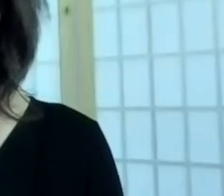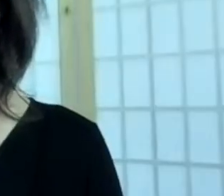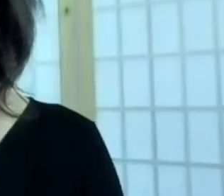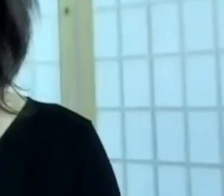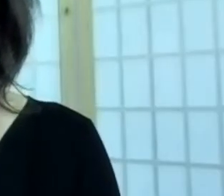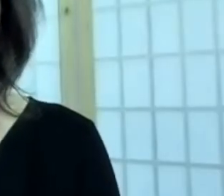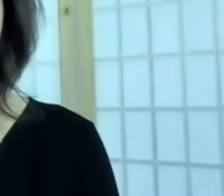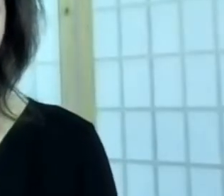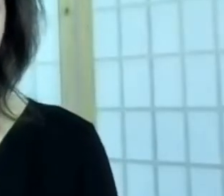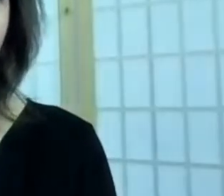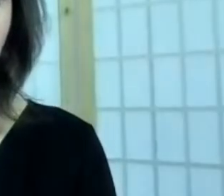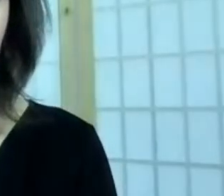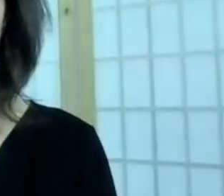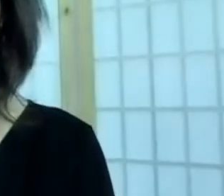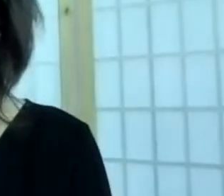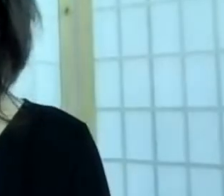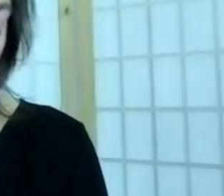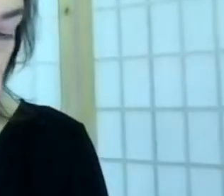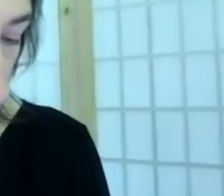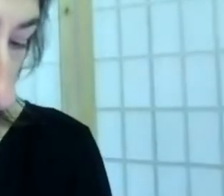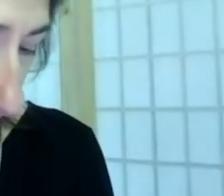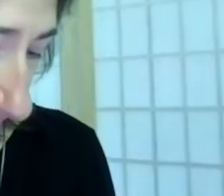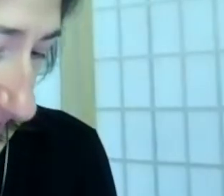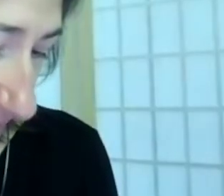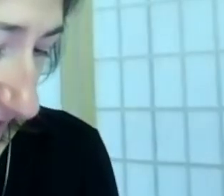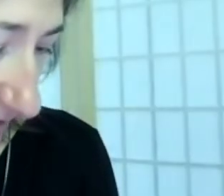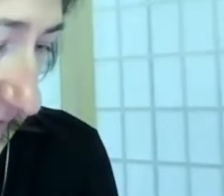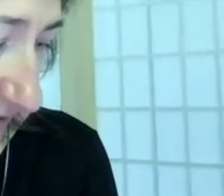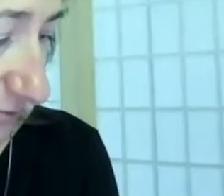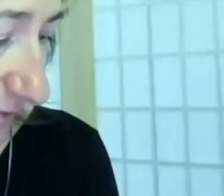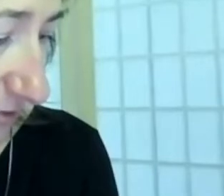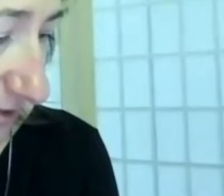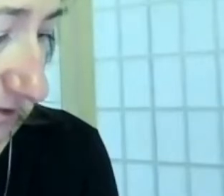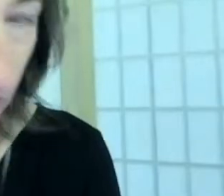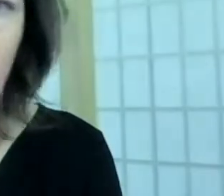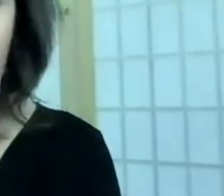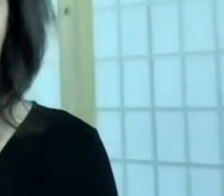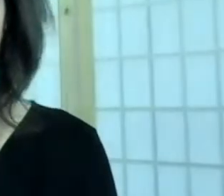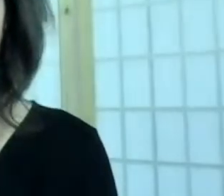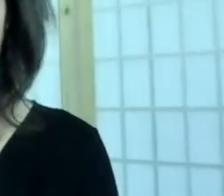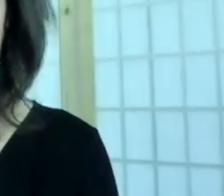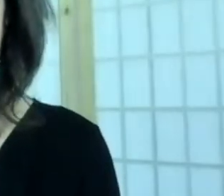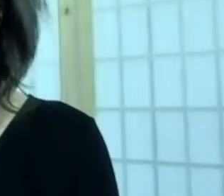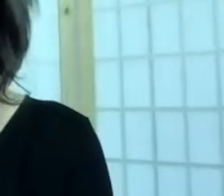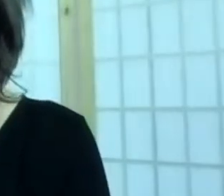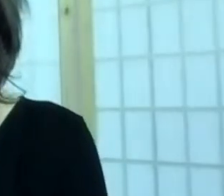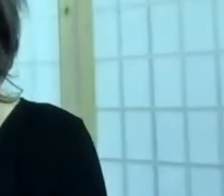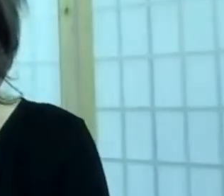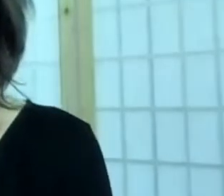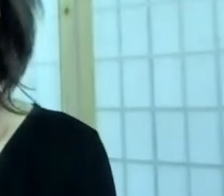It truly does take a village, and I appreciate everyone who gives me the little tips like, please remember to start the recording again.